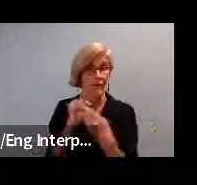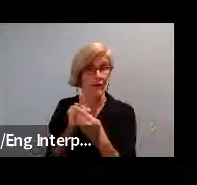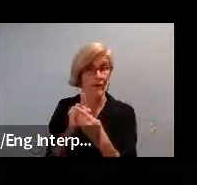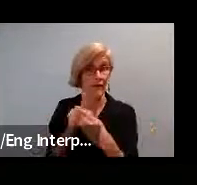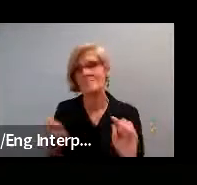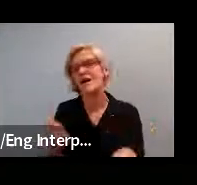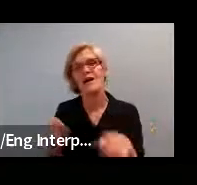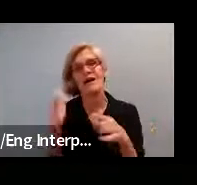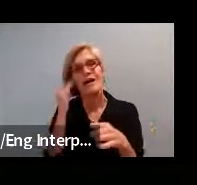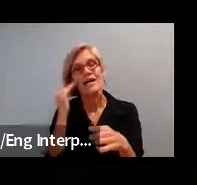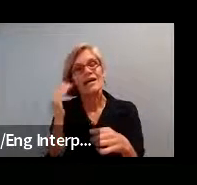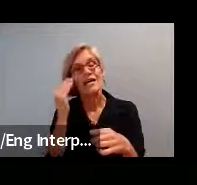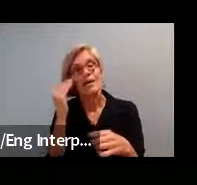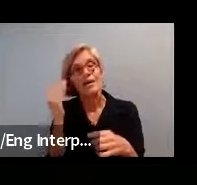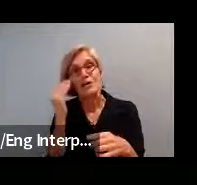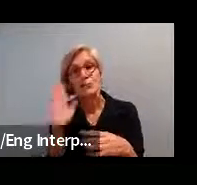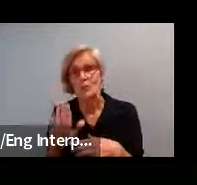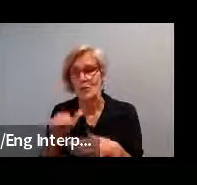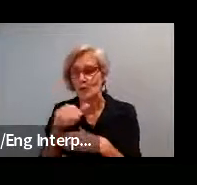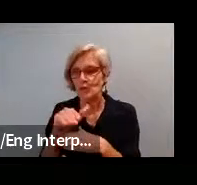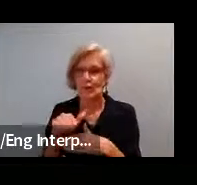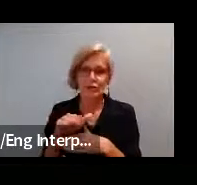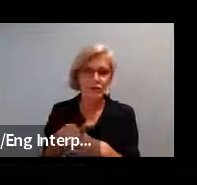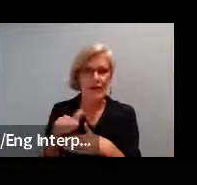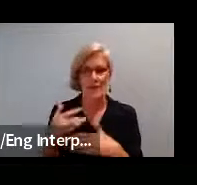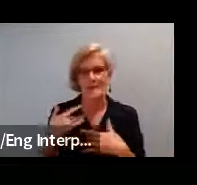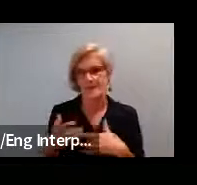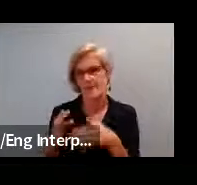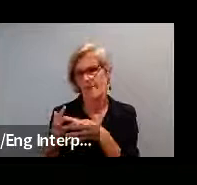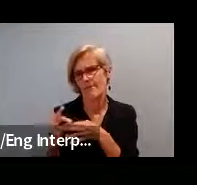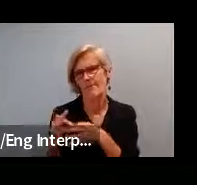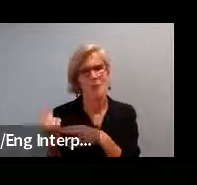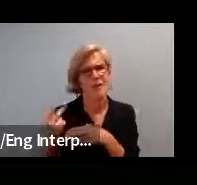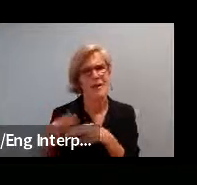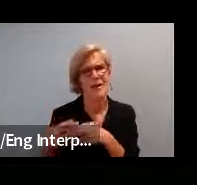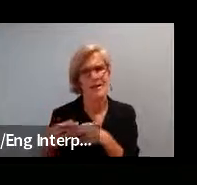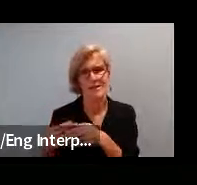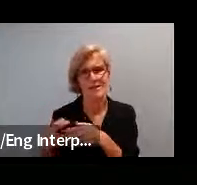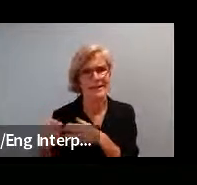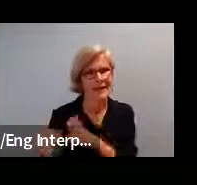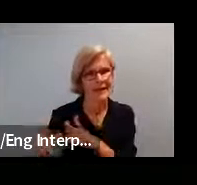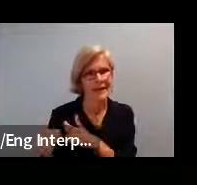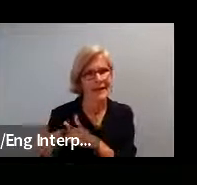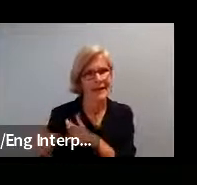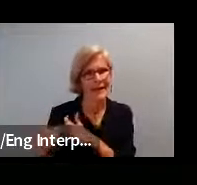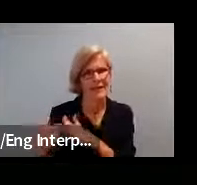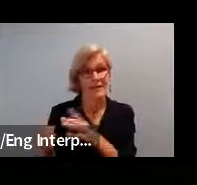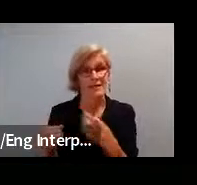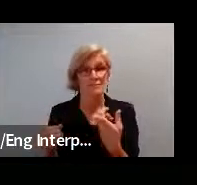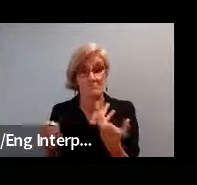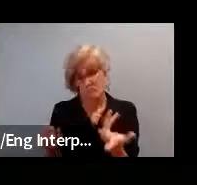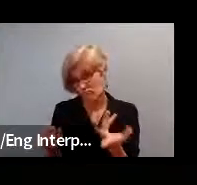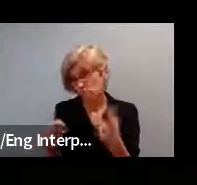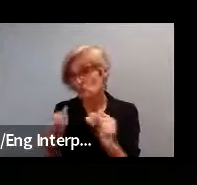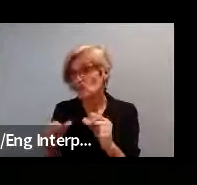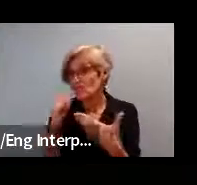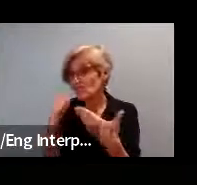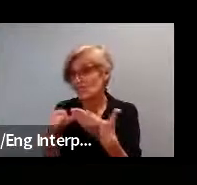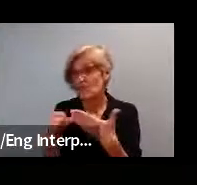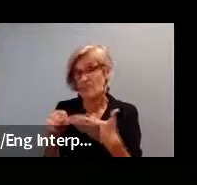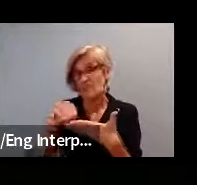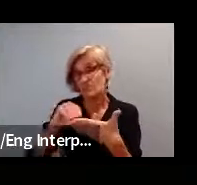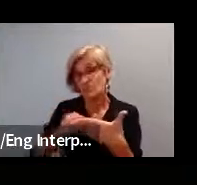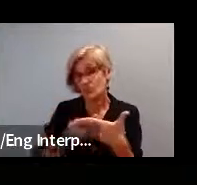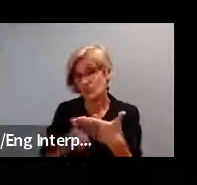is regularly mentioning, one friend that they really want to play with, if you could please write a letter, put your